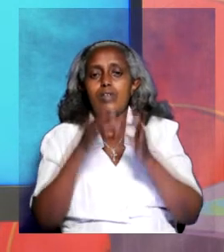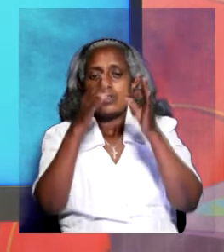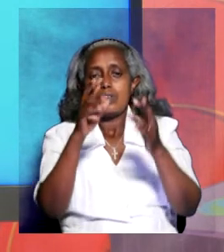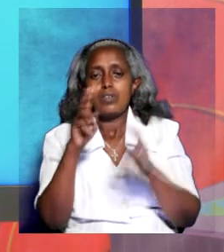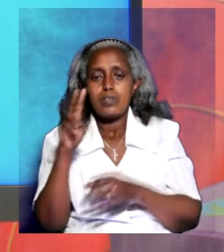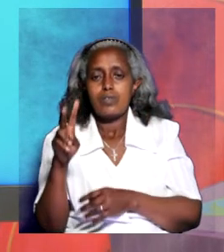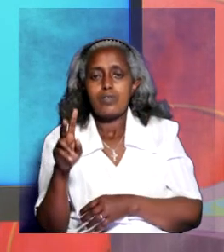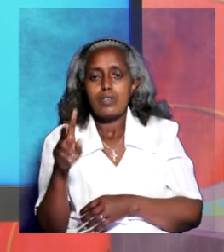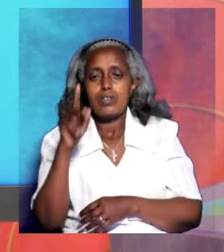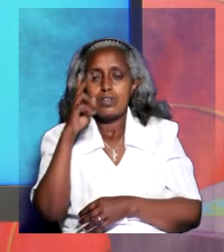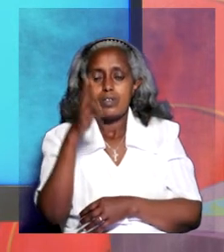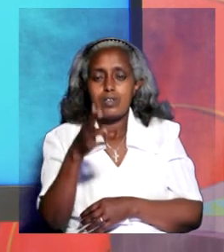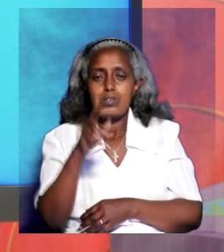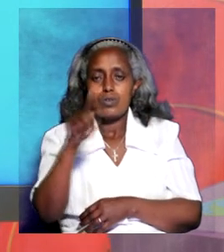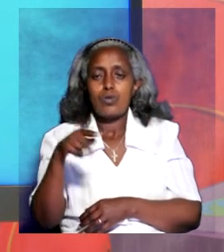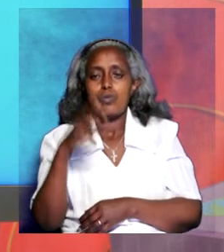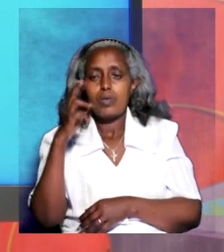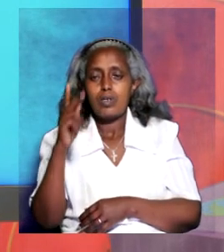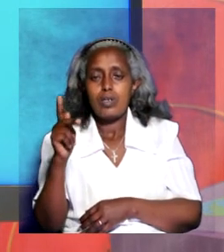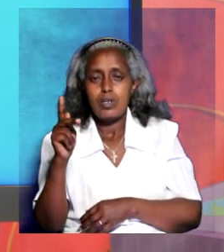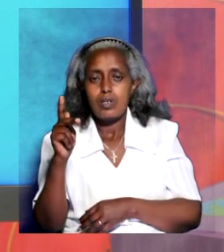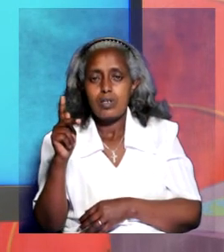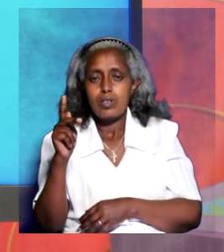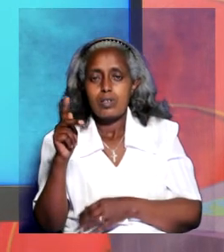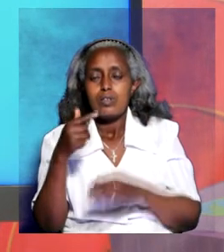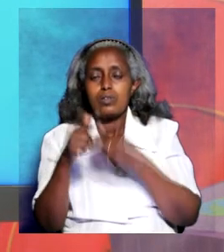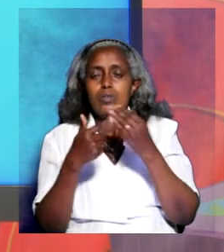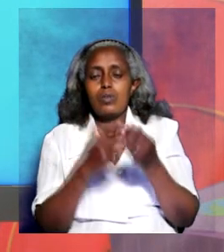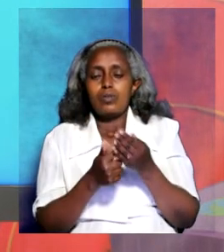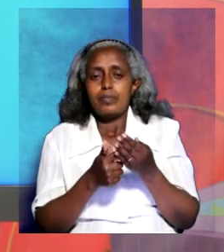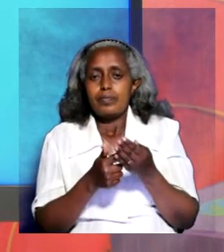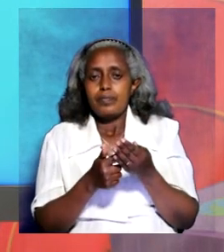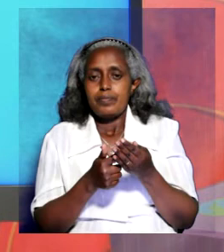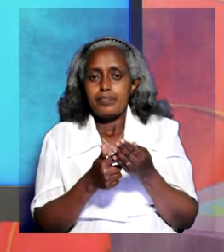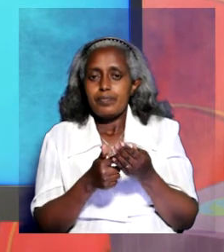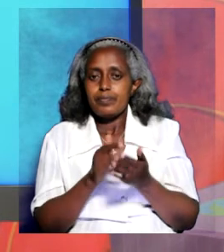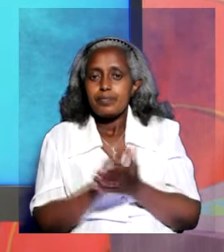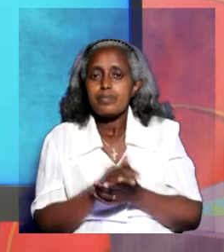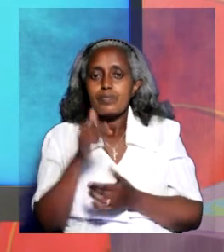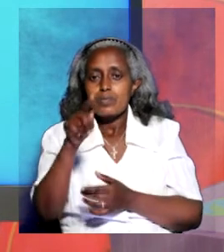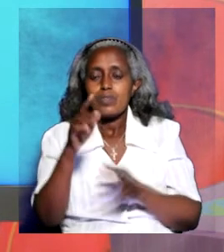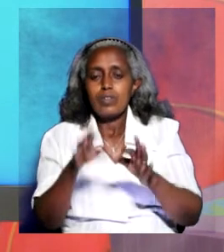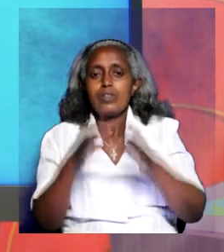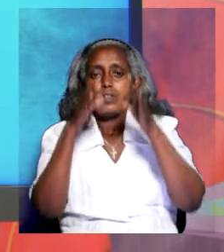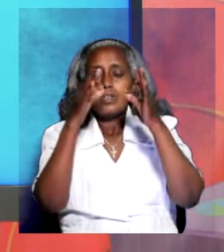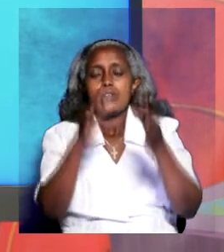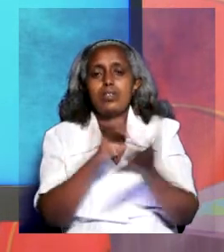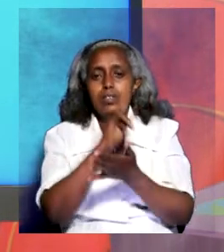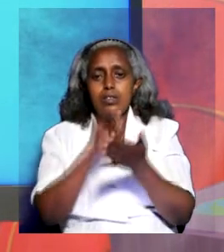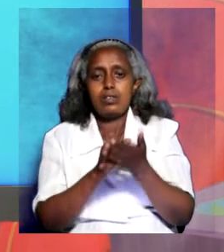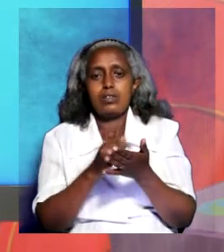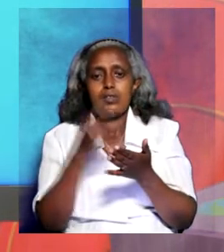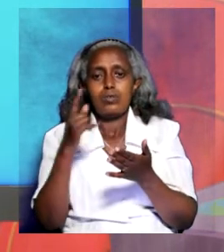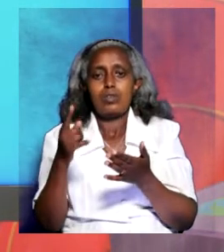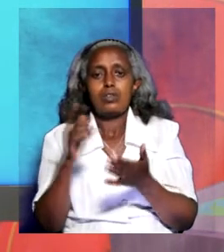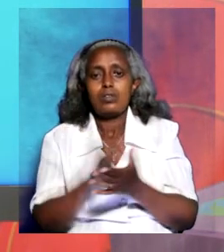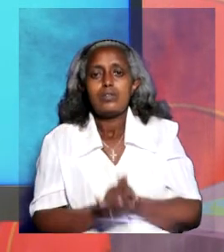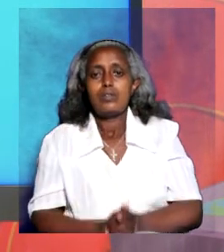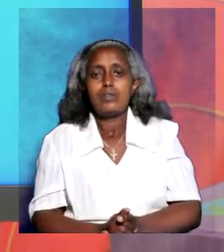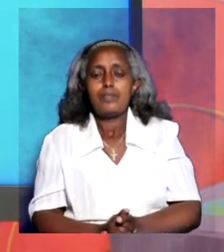vector h, comma, k, so you translate it, this one,